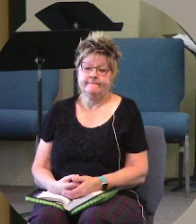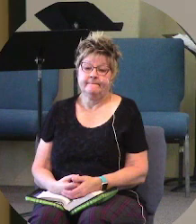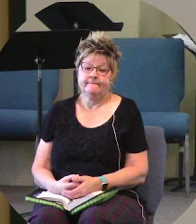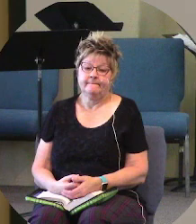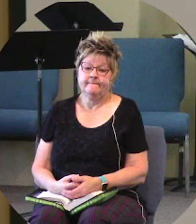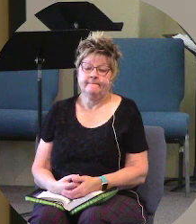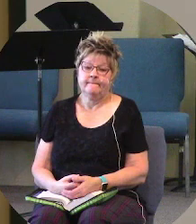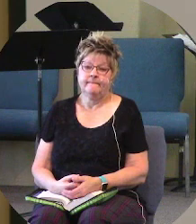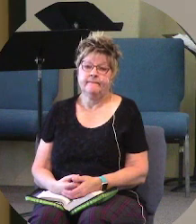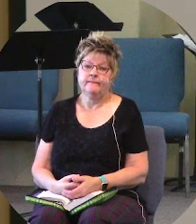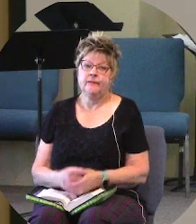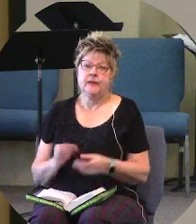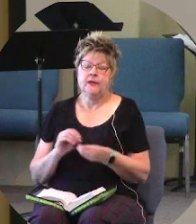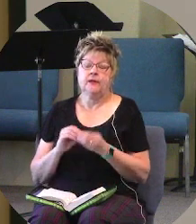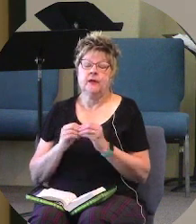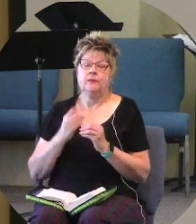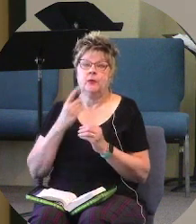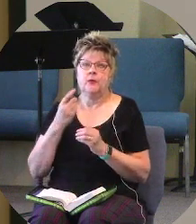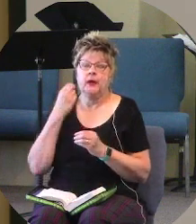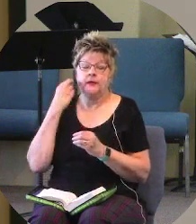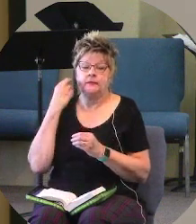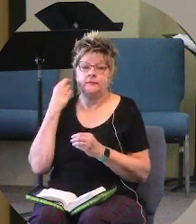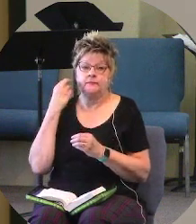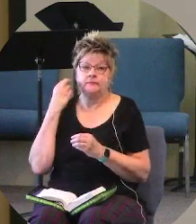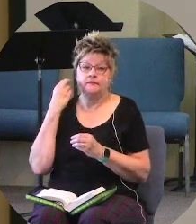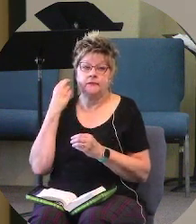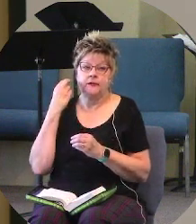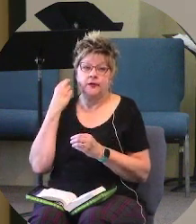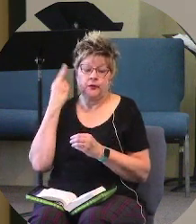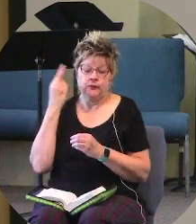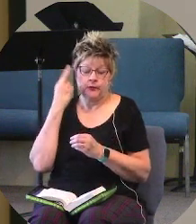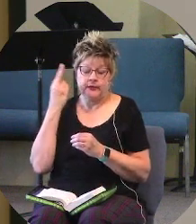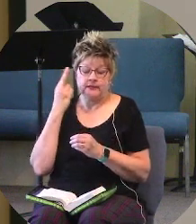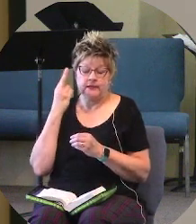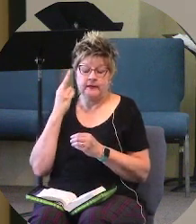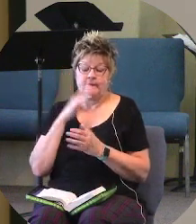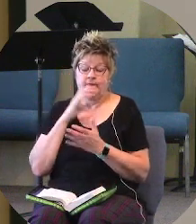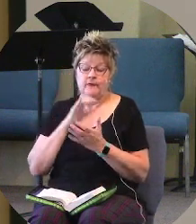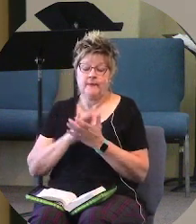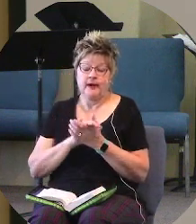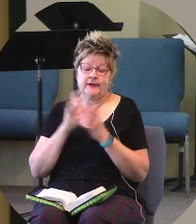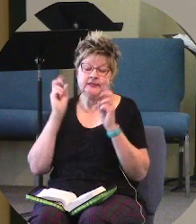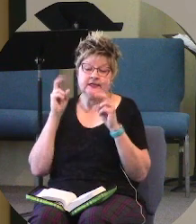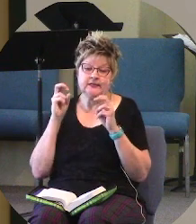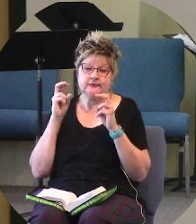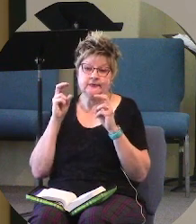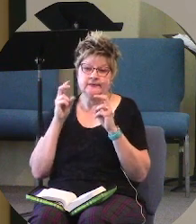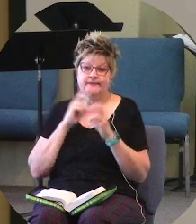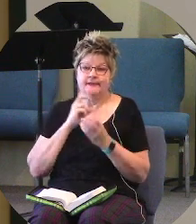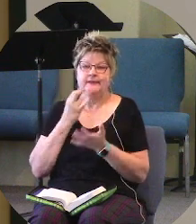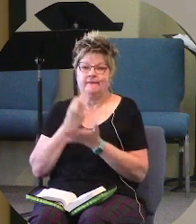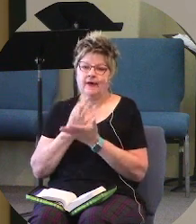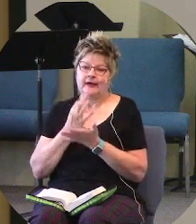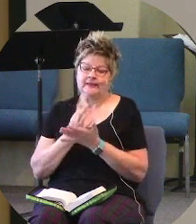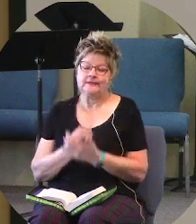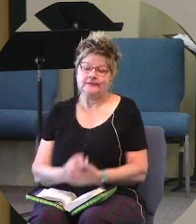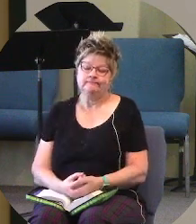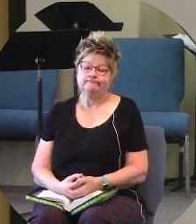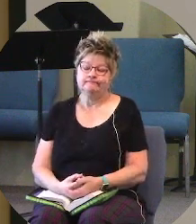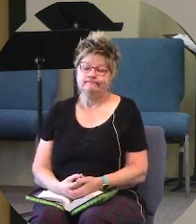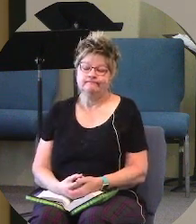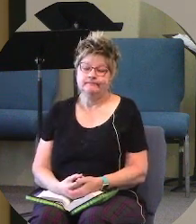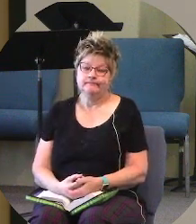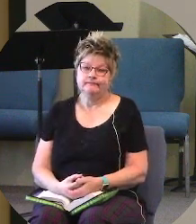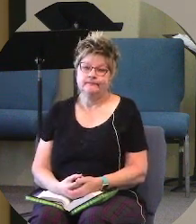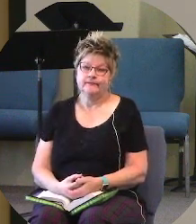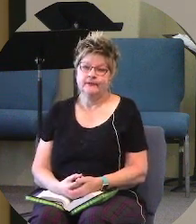The number one cause of marital issues, did you know what that, you know what that is? I'm sure you do. It's finances. It